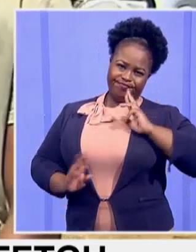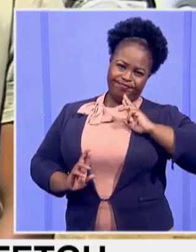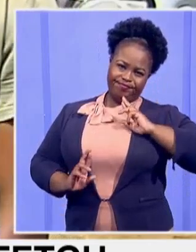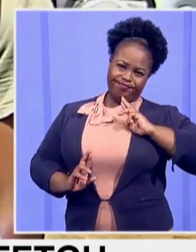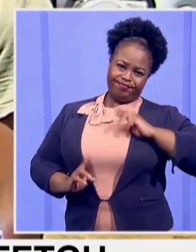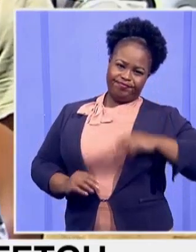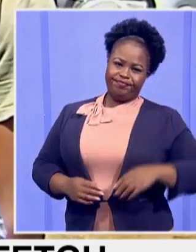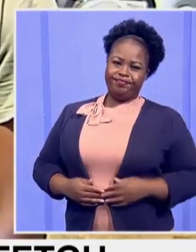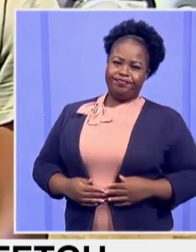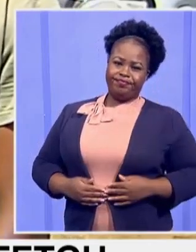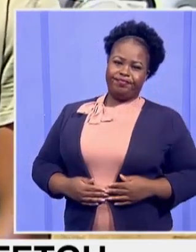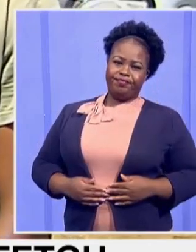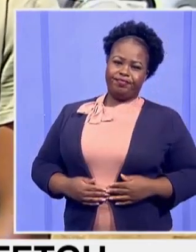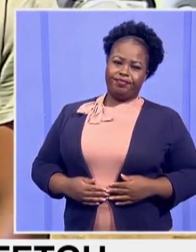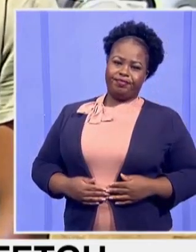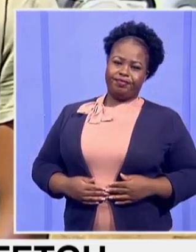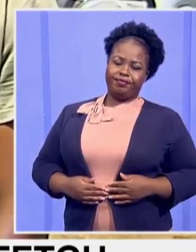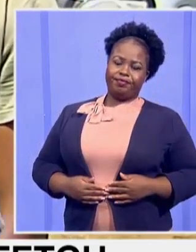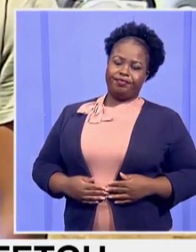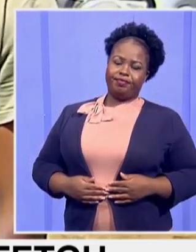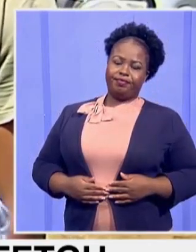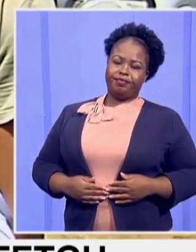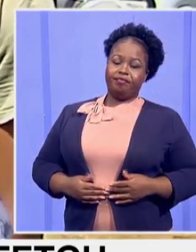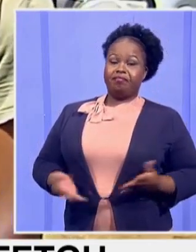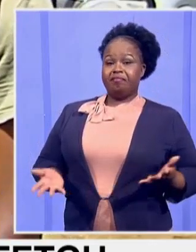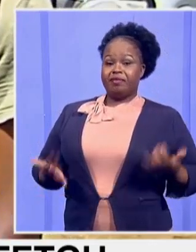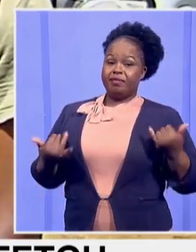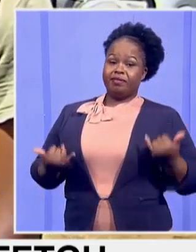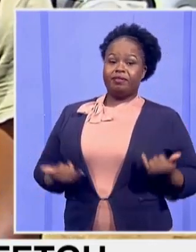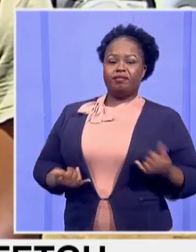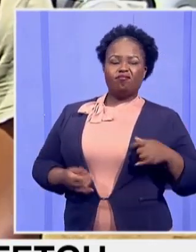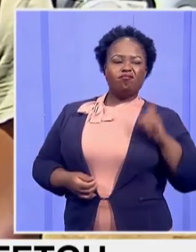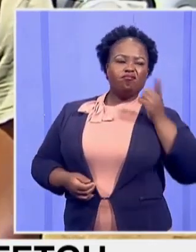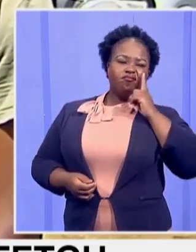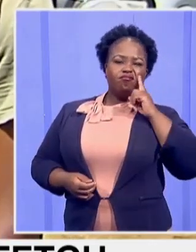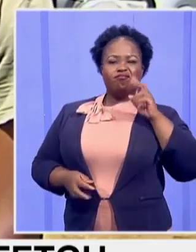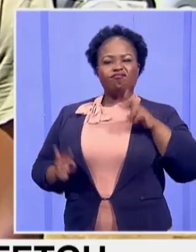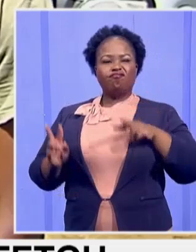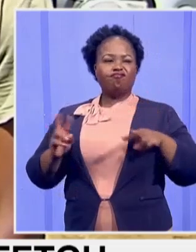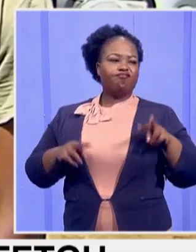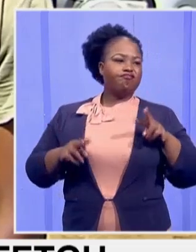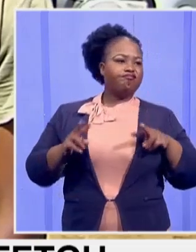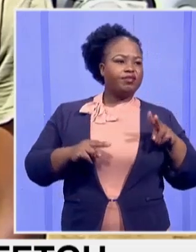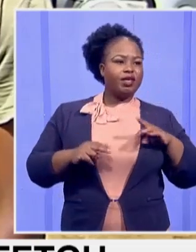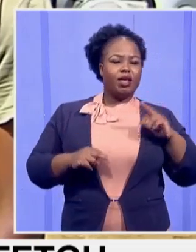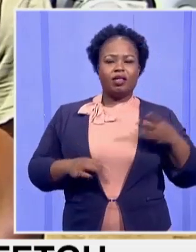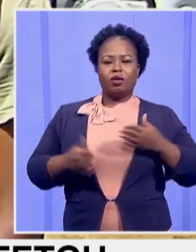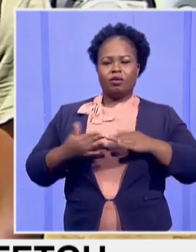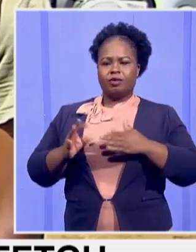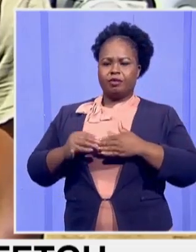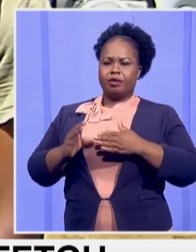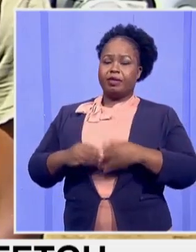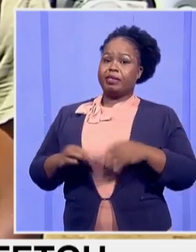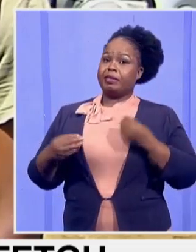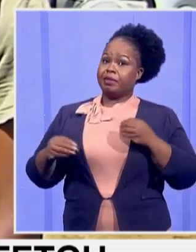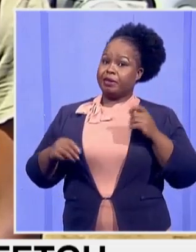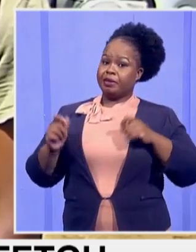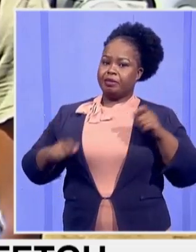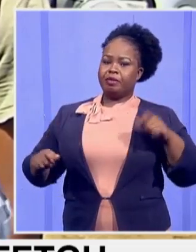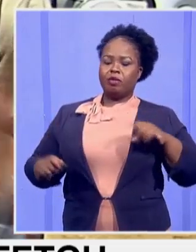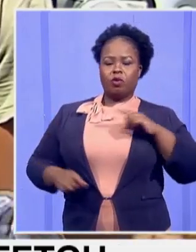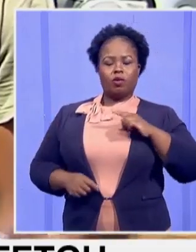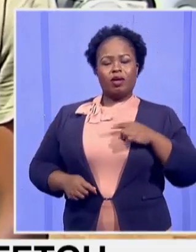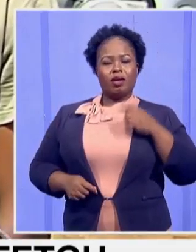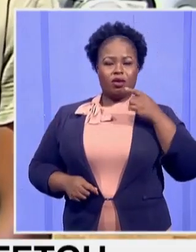to our inquiry. We are just going to be going around here, speak to some of the residents, especially the business people, because we understand